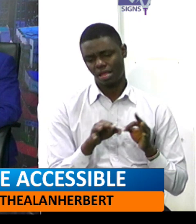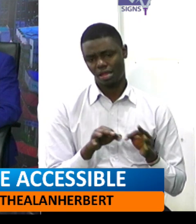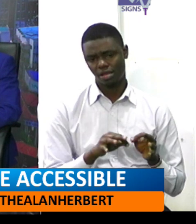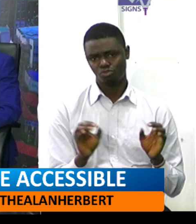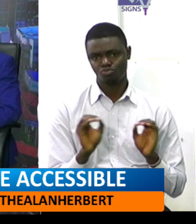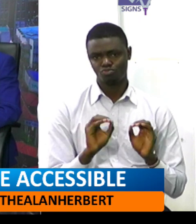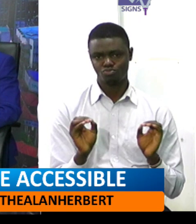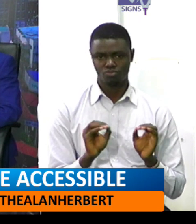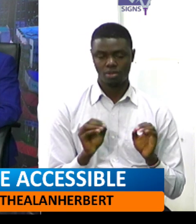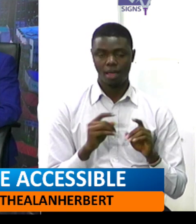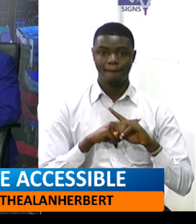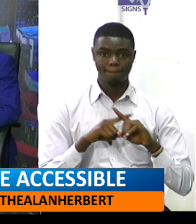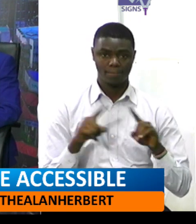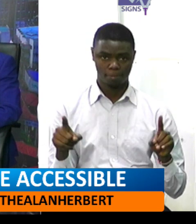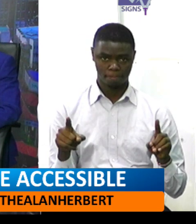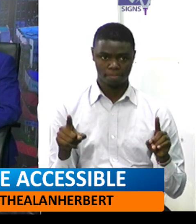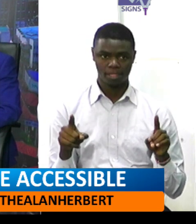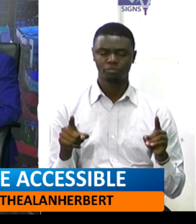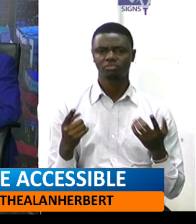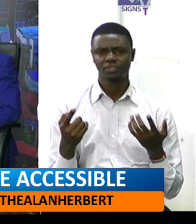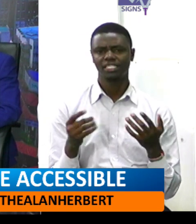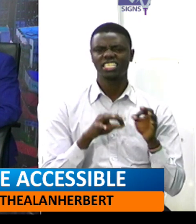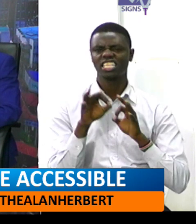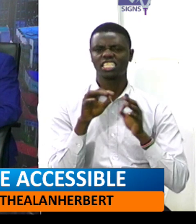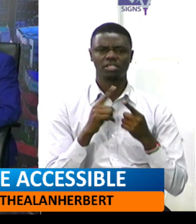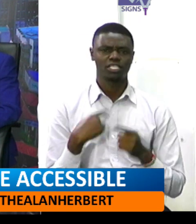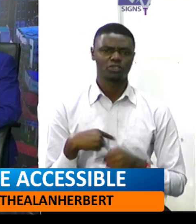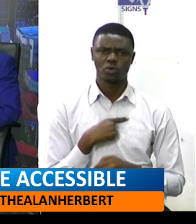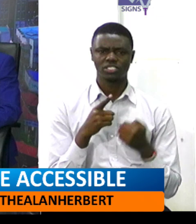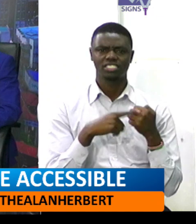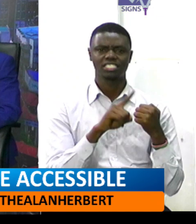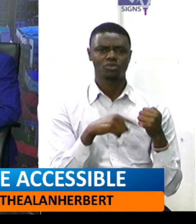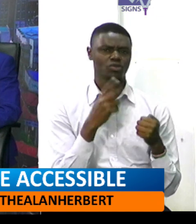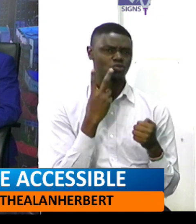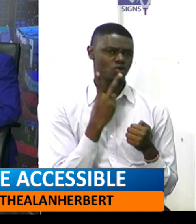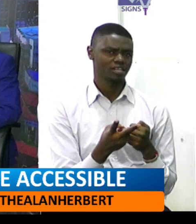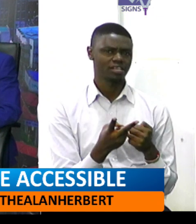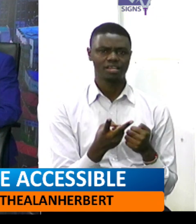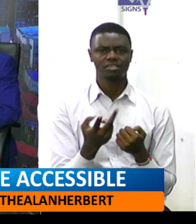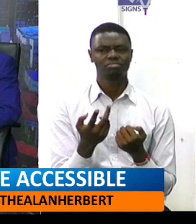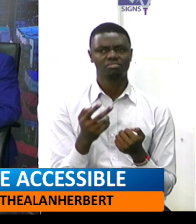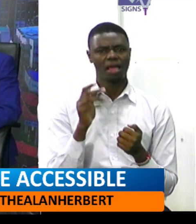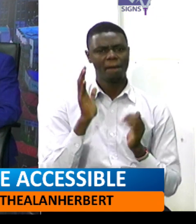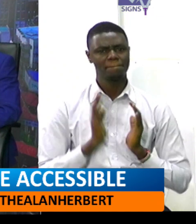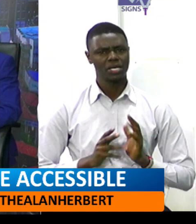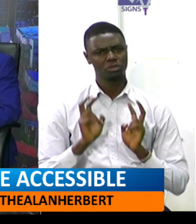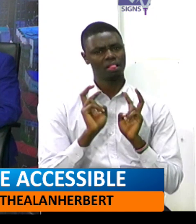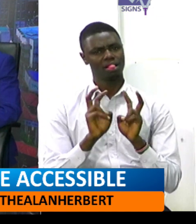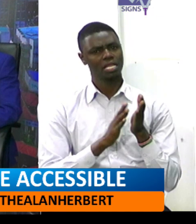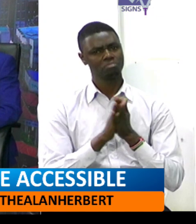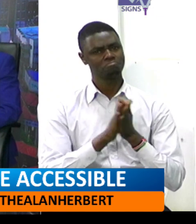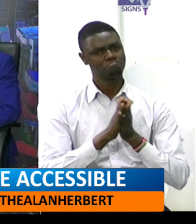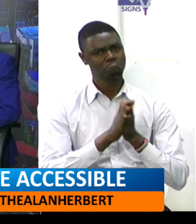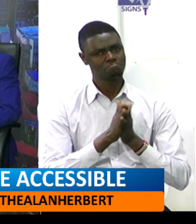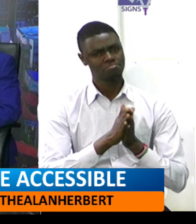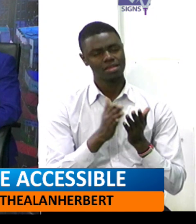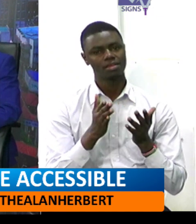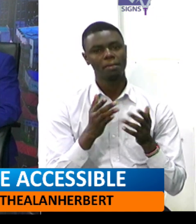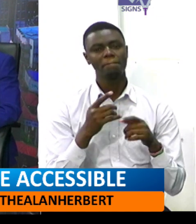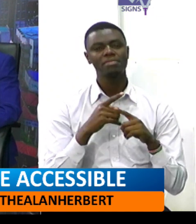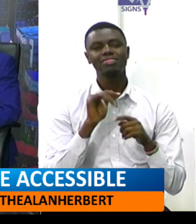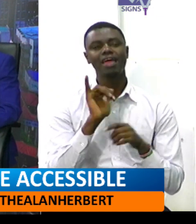down vividly, but just paint a picture for us, because 6,200, somebody might be watching and they're already interested. Yes.